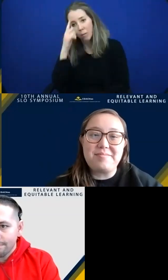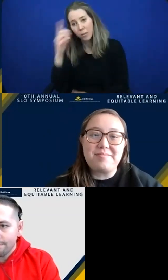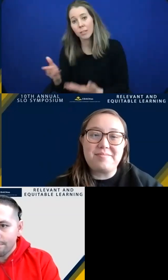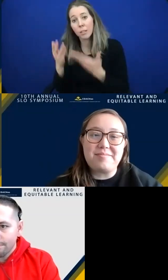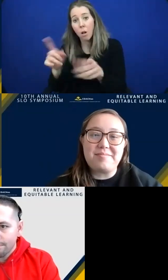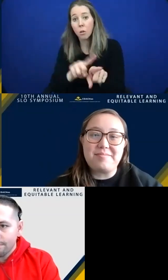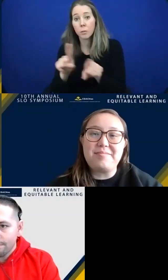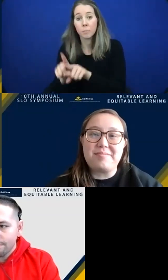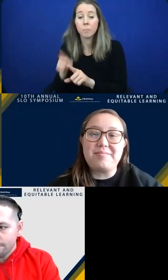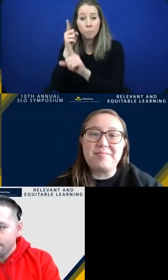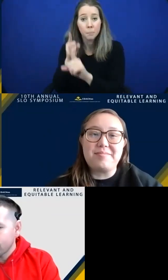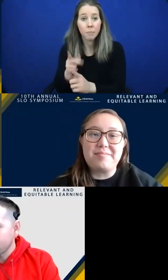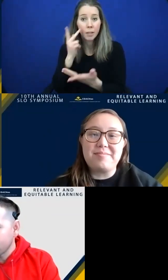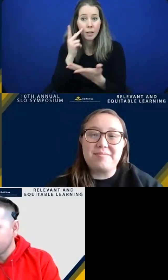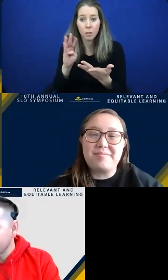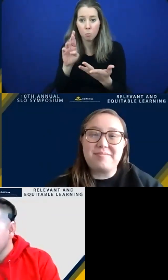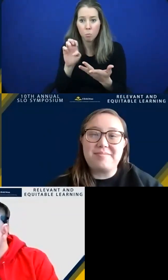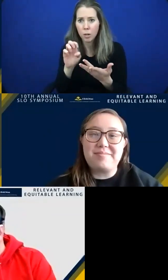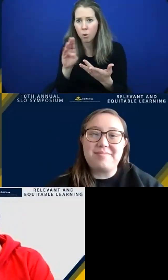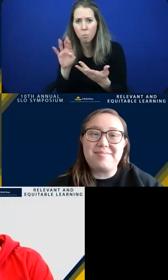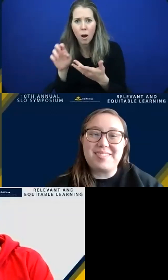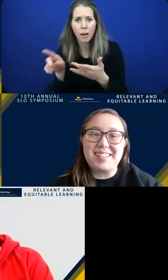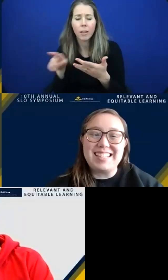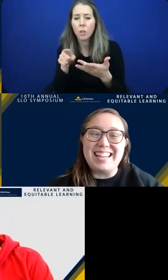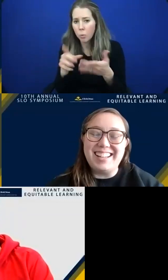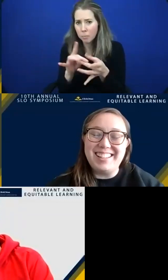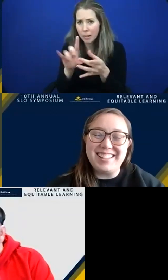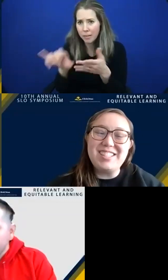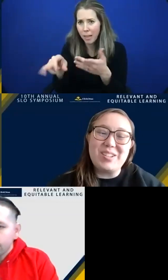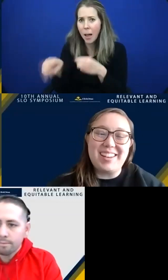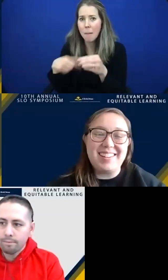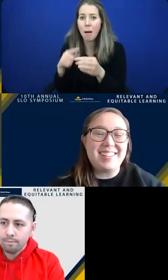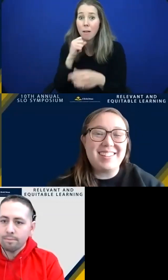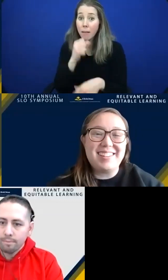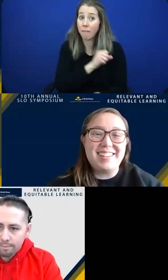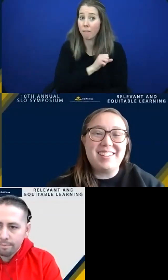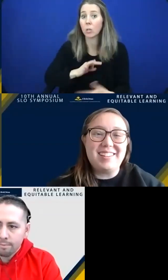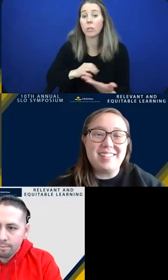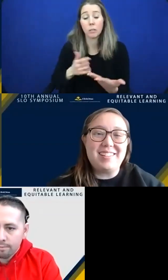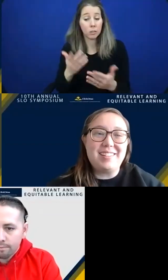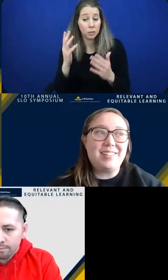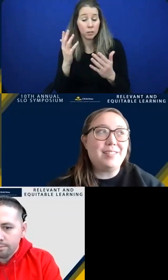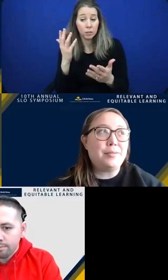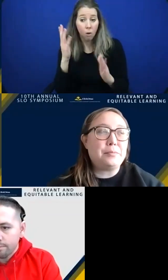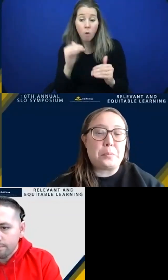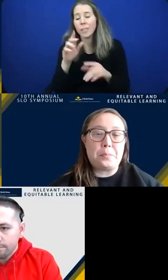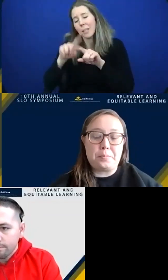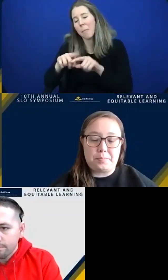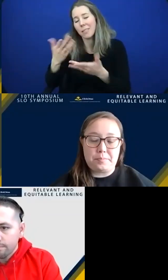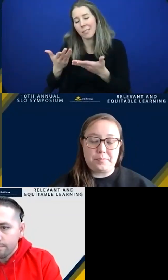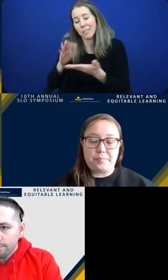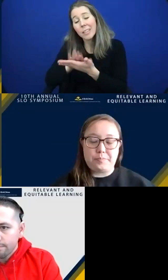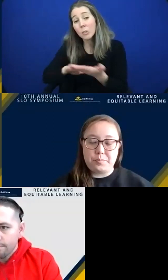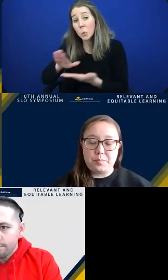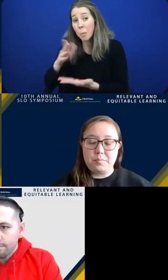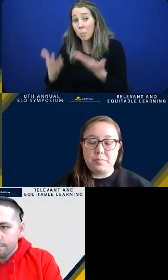non-faculty, to the point I see Bree or Bri, now that you had specifically said that to me about non-faculty, hopefully, it probably depends on the institution, but